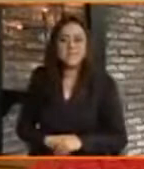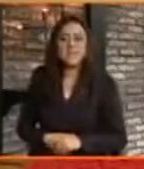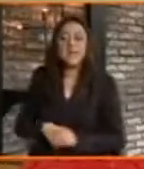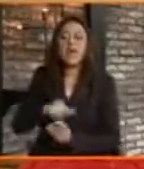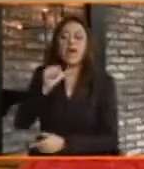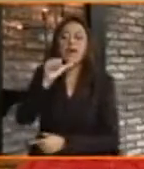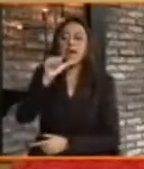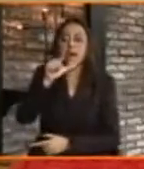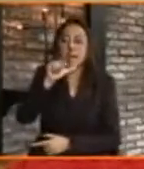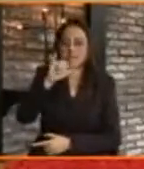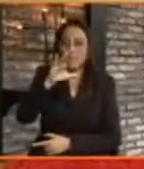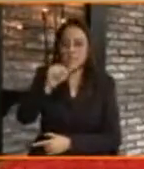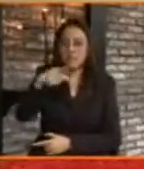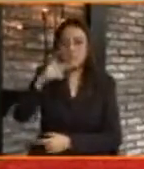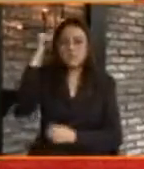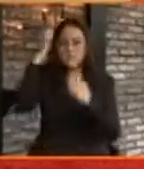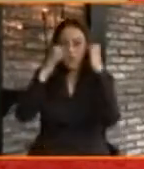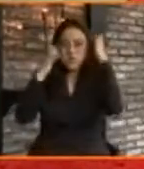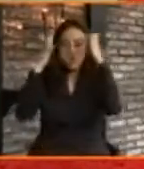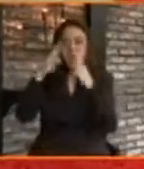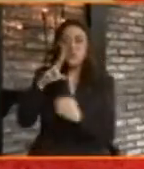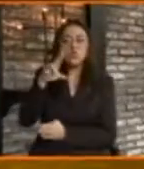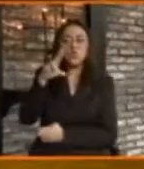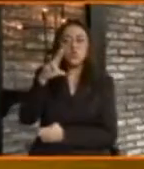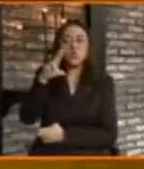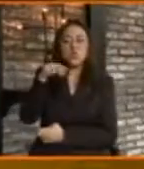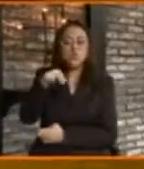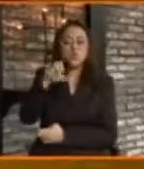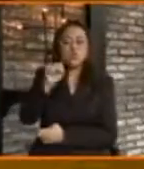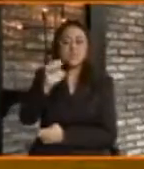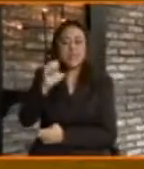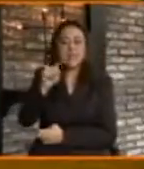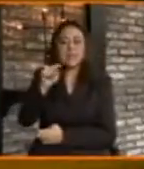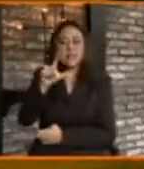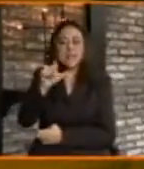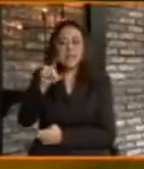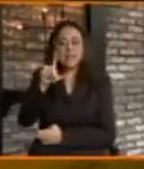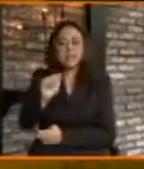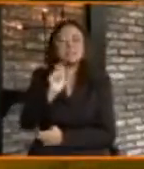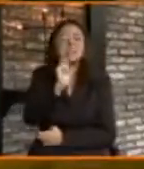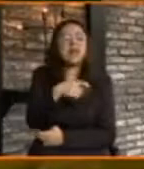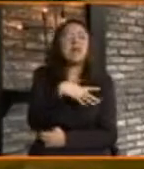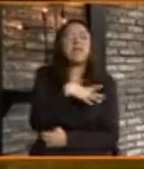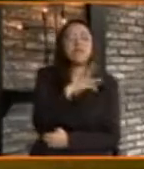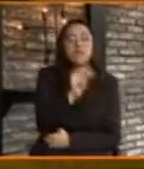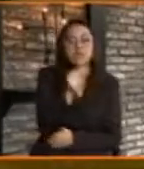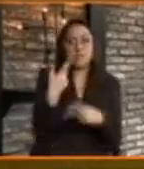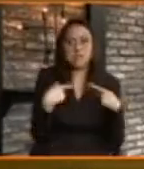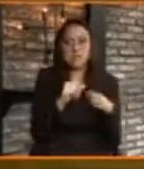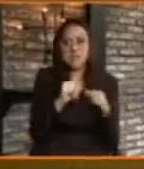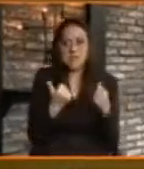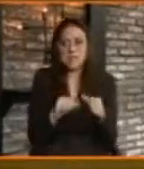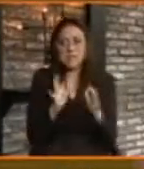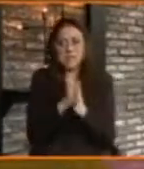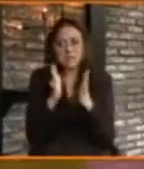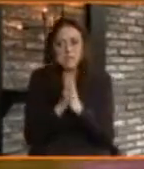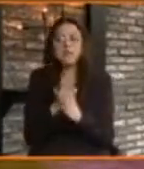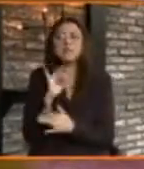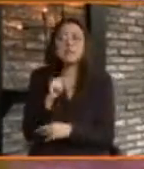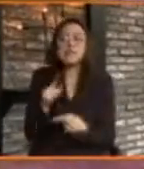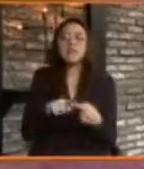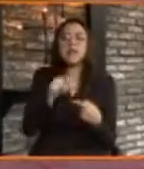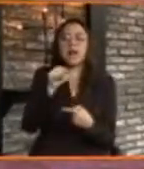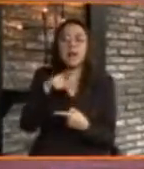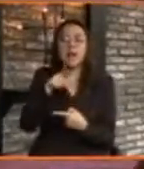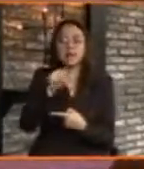in this exposition, Unsettled, you have 80 artists, more or less, no? Where are they from? Well, as I